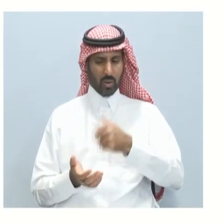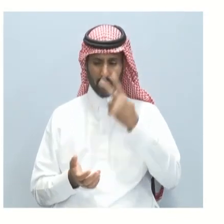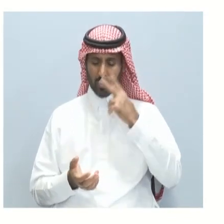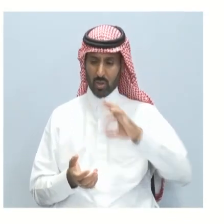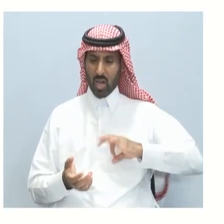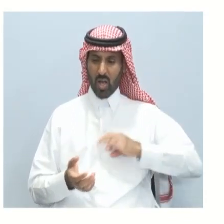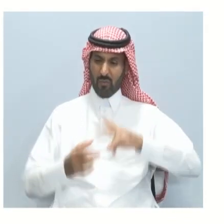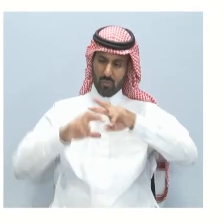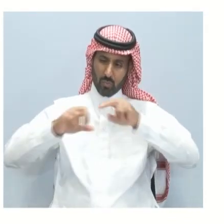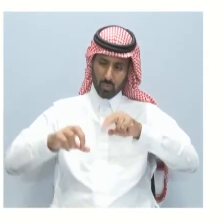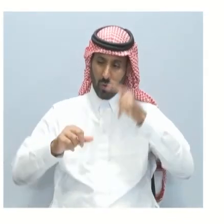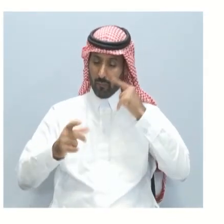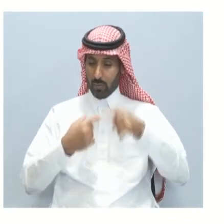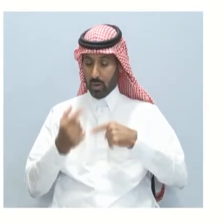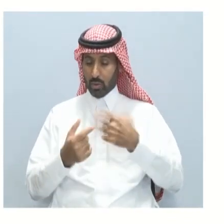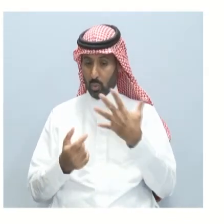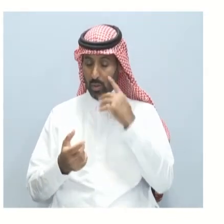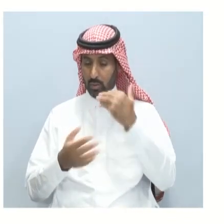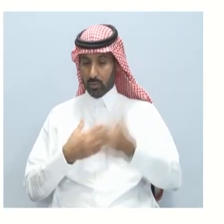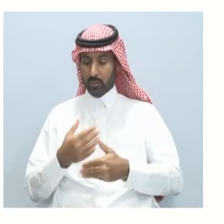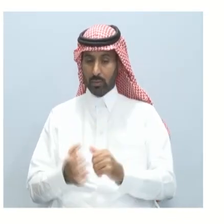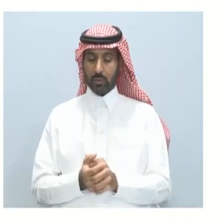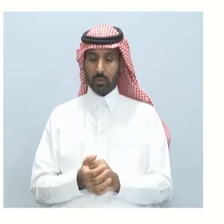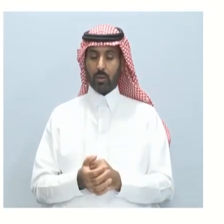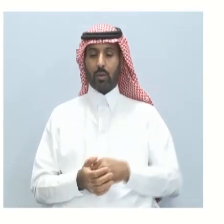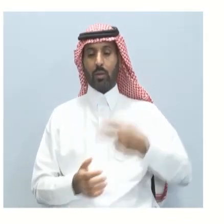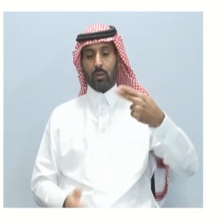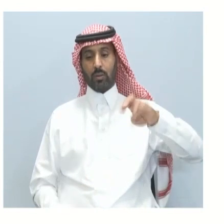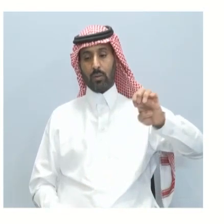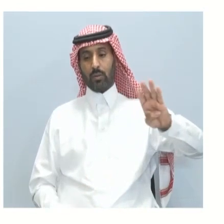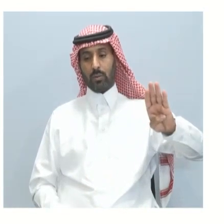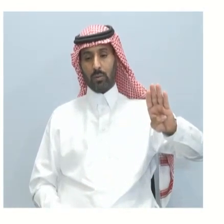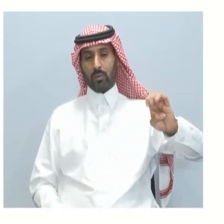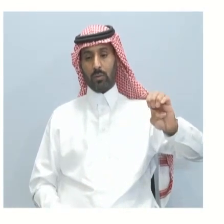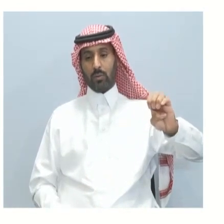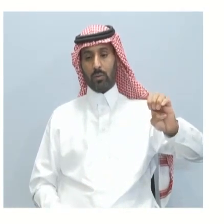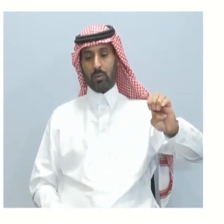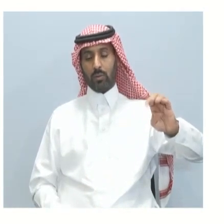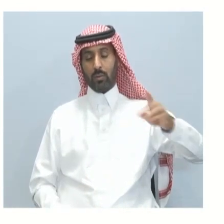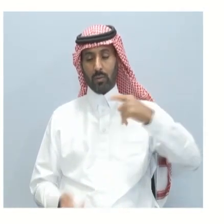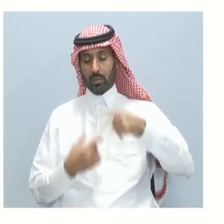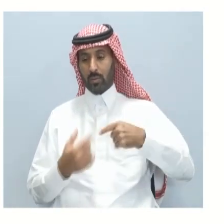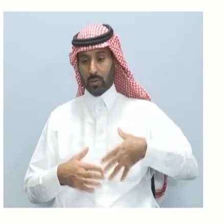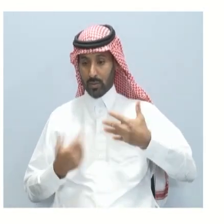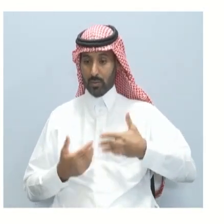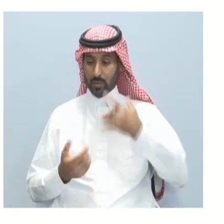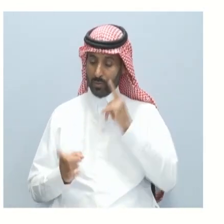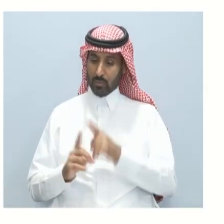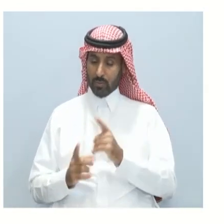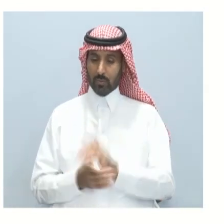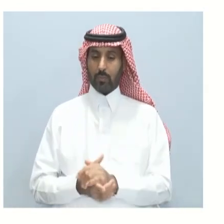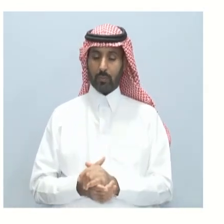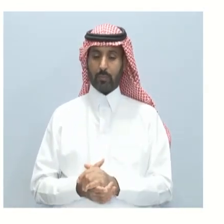and trying new things all the time. Hiba is so humorous that she can make me laugh even if I don't feel like